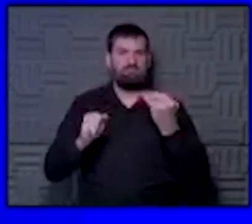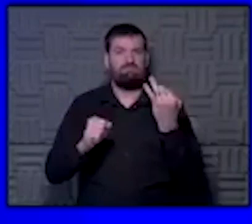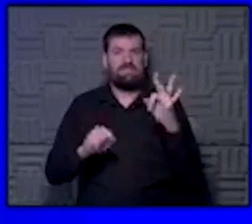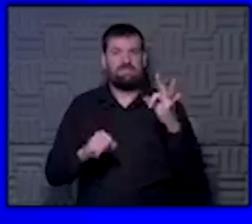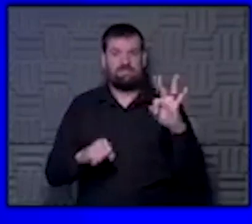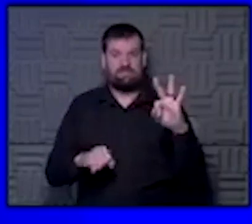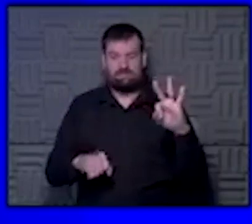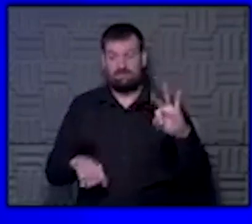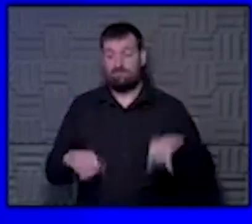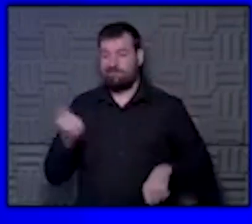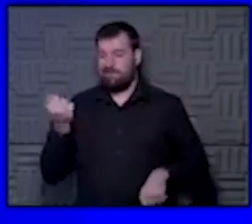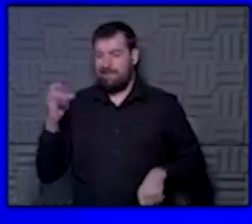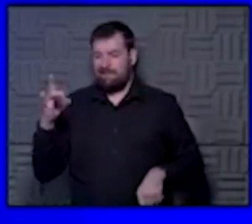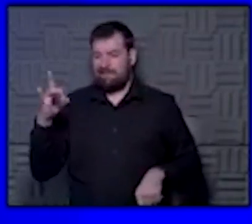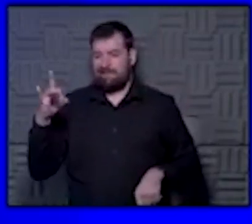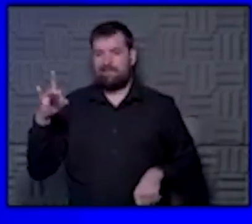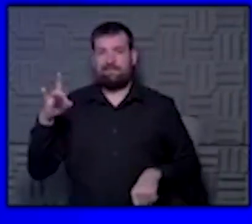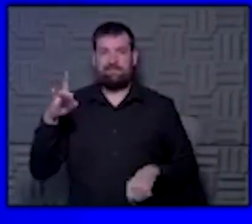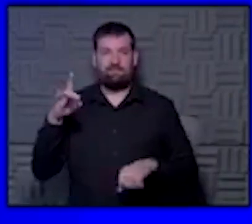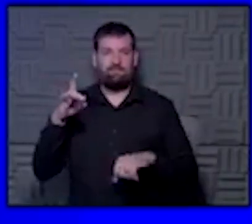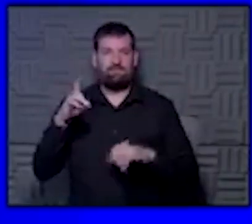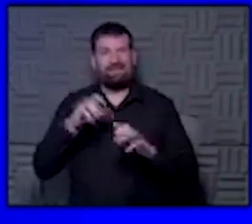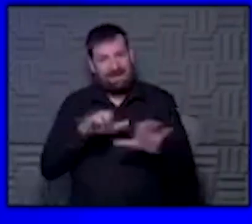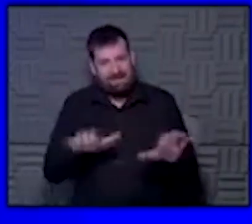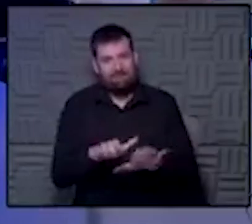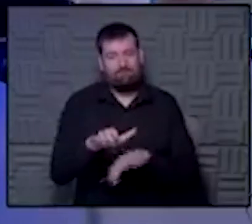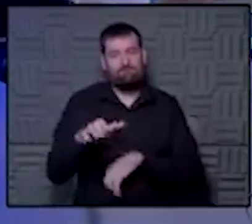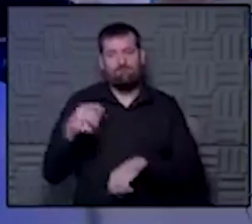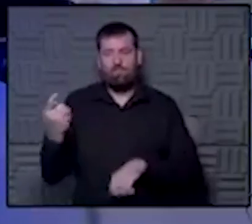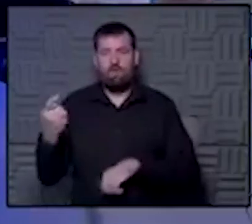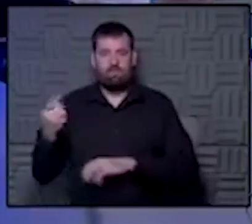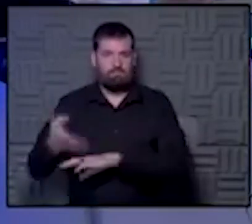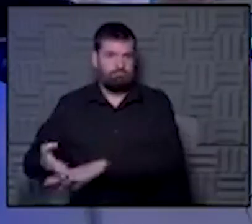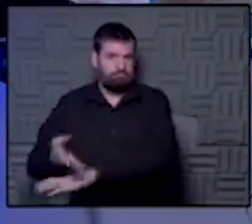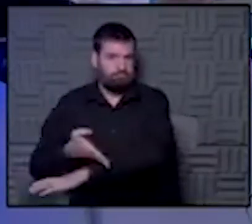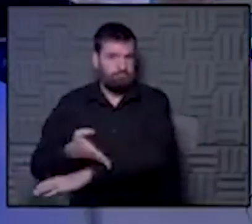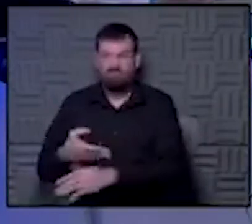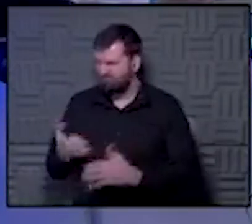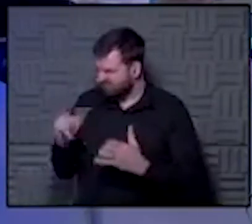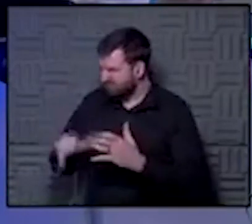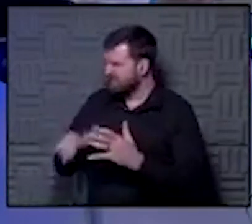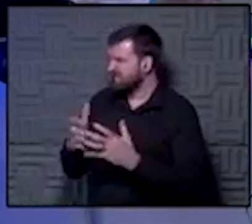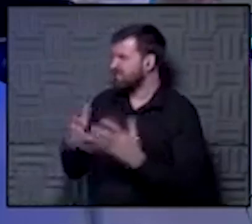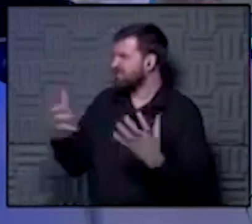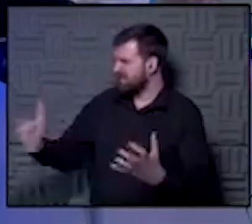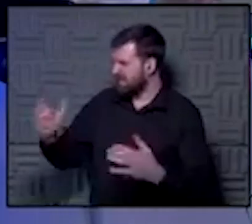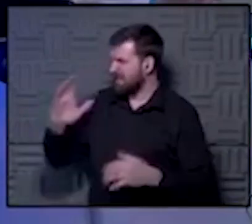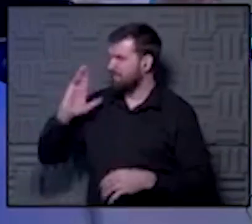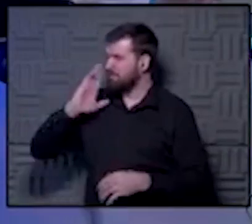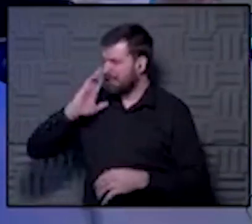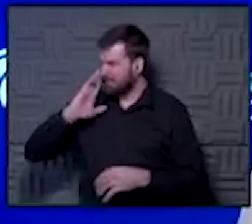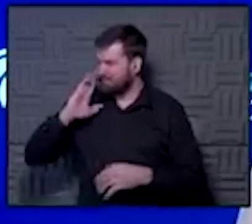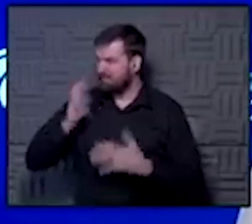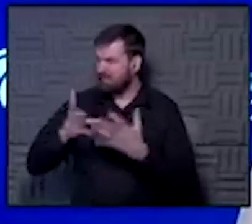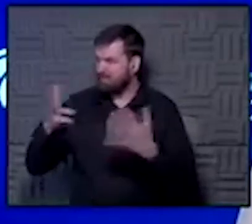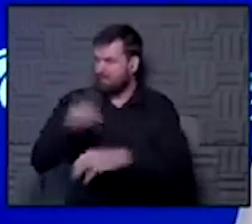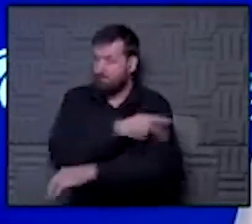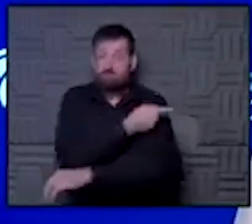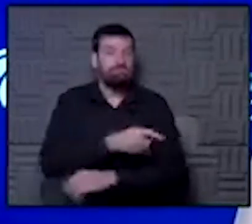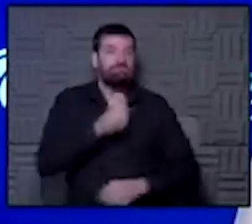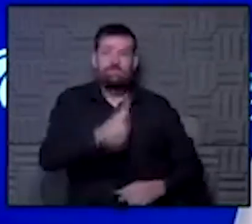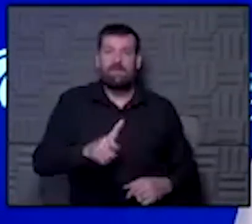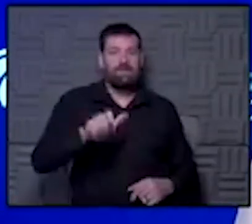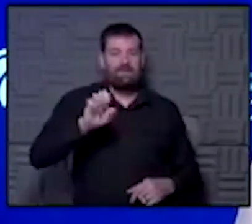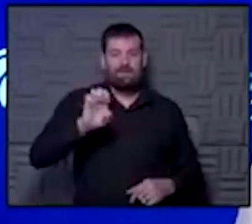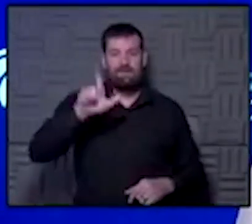total, 18 are active, and 1 in that recovery phase. So, yeah, that's a lot of patients and a lot of beds. Yeah. But, we're not El Paso,